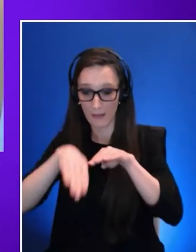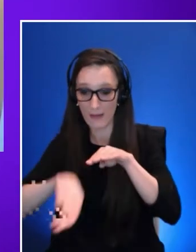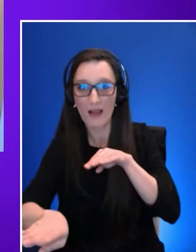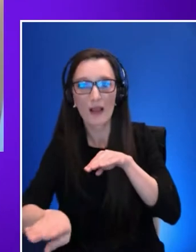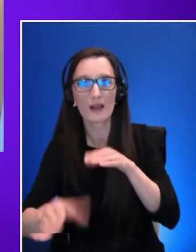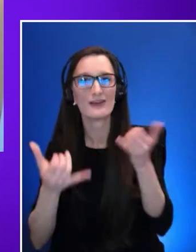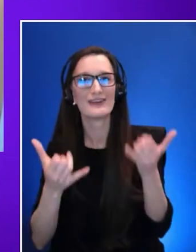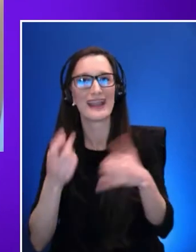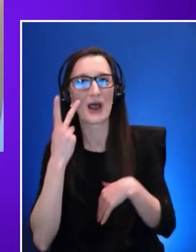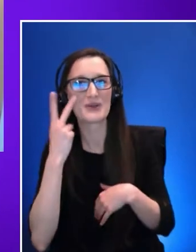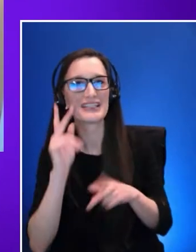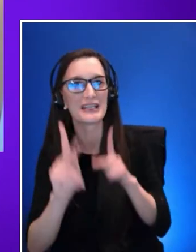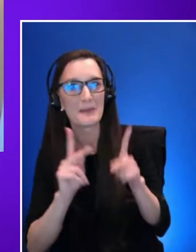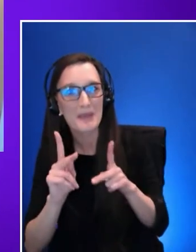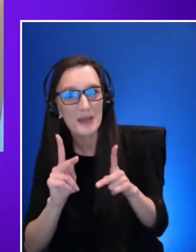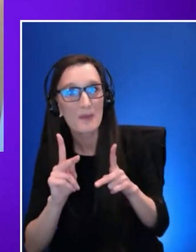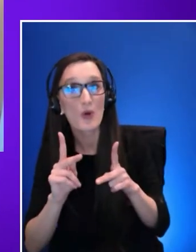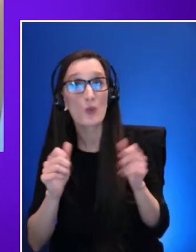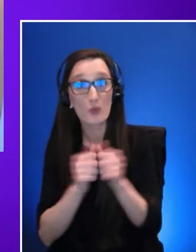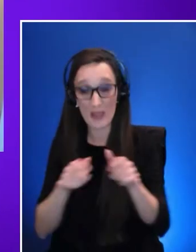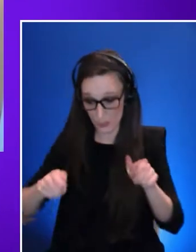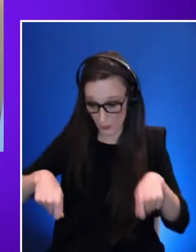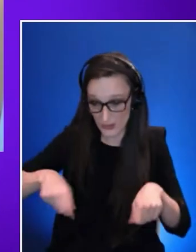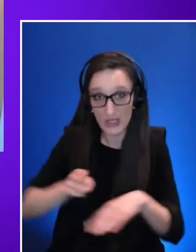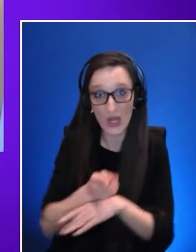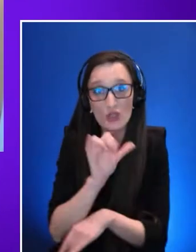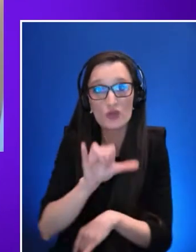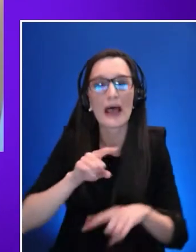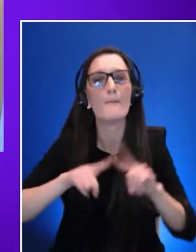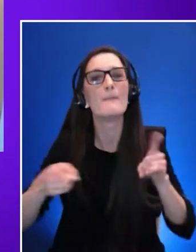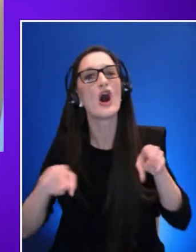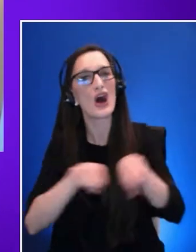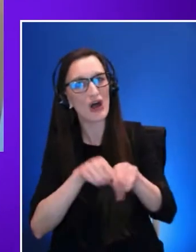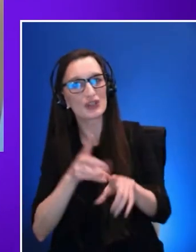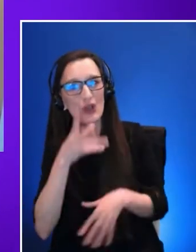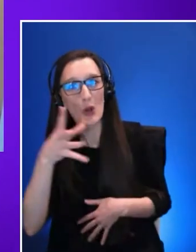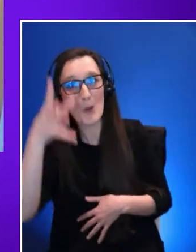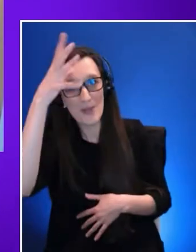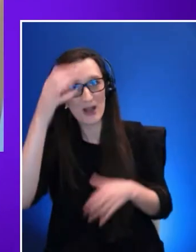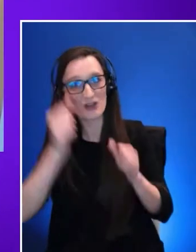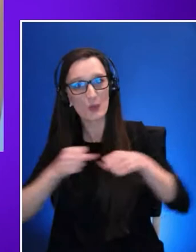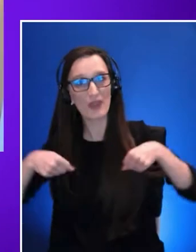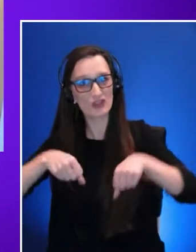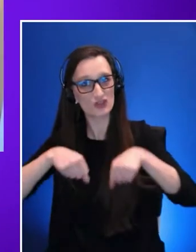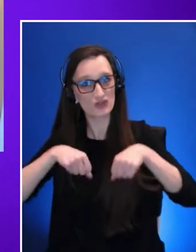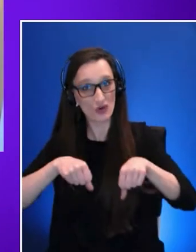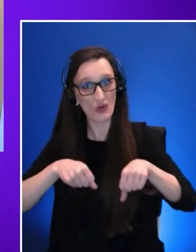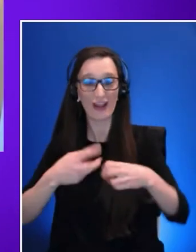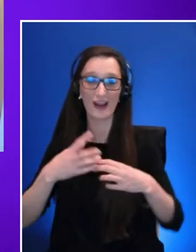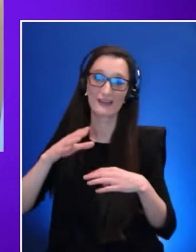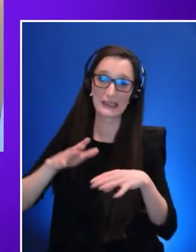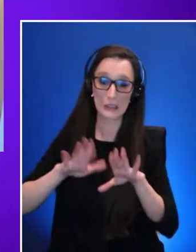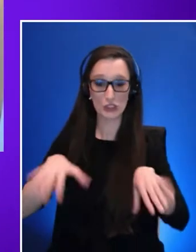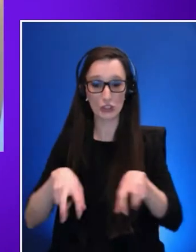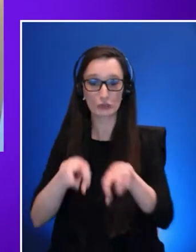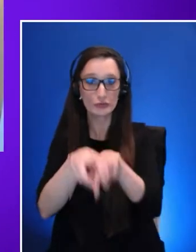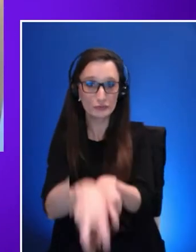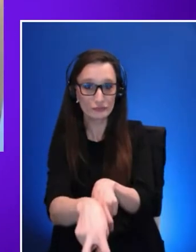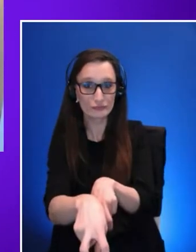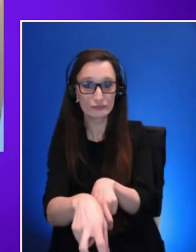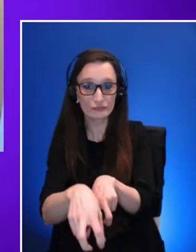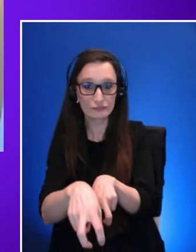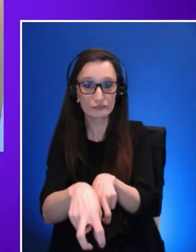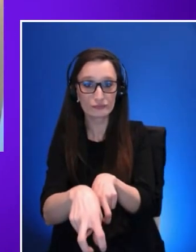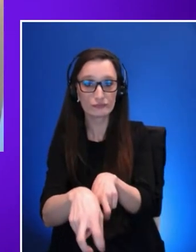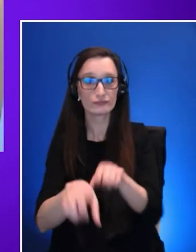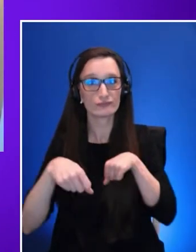their kids with strollers, not just the wheelchair using community, but we also see delivery people benefiting from these curb